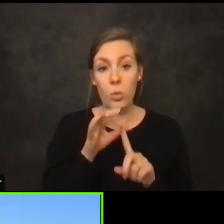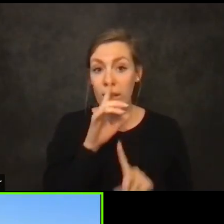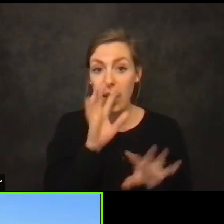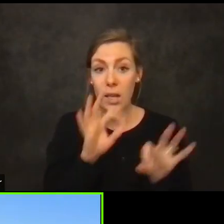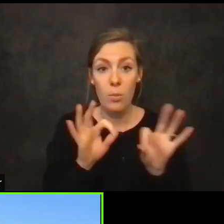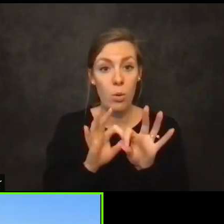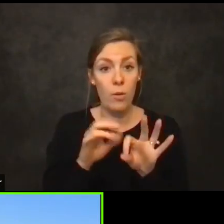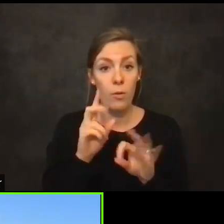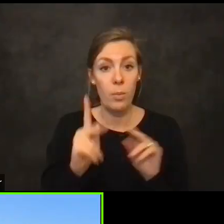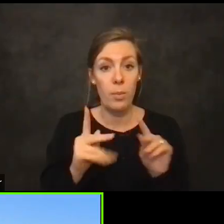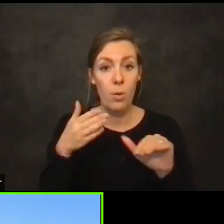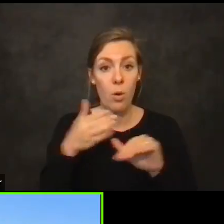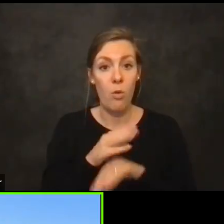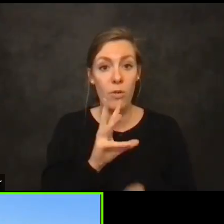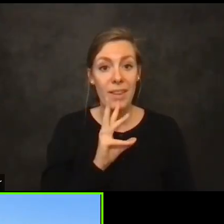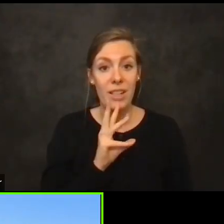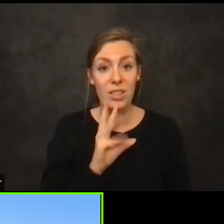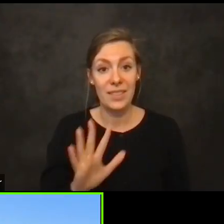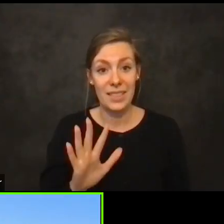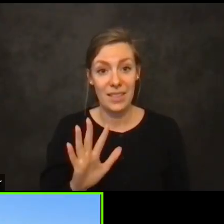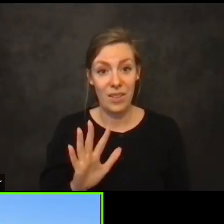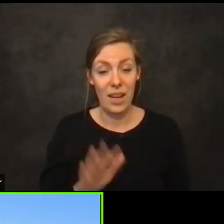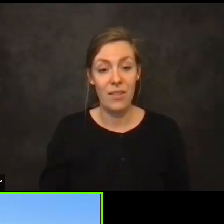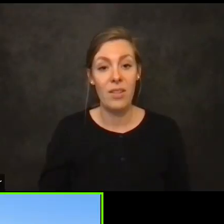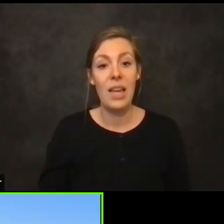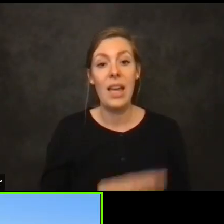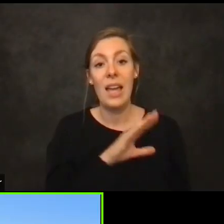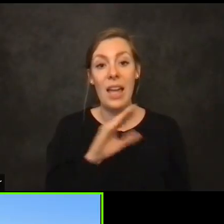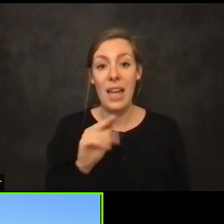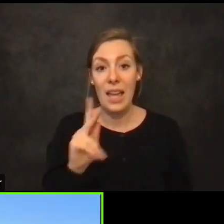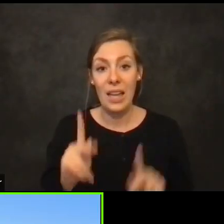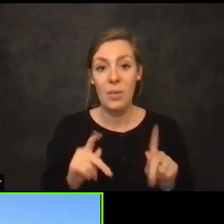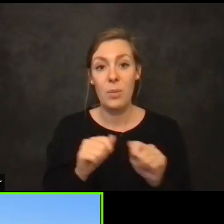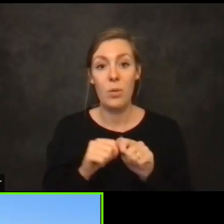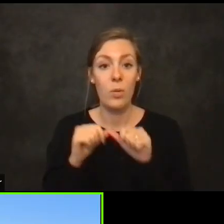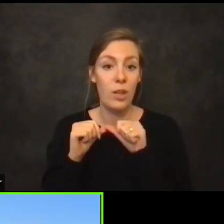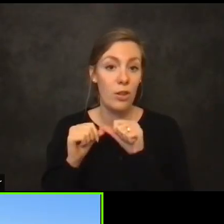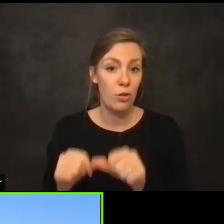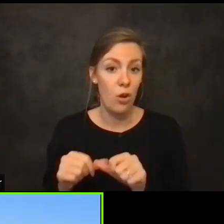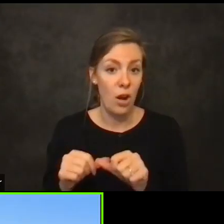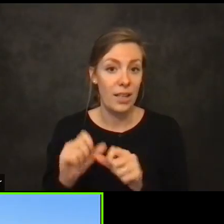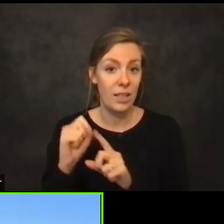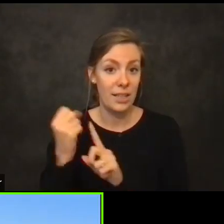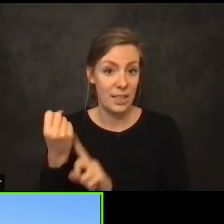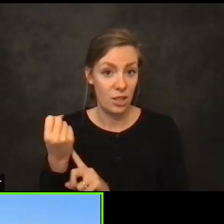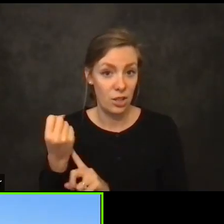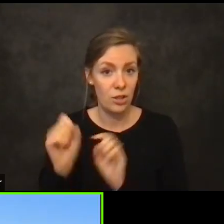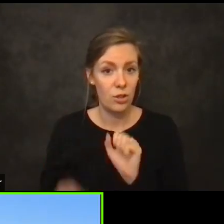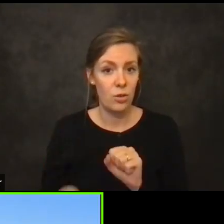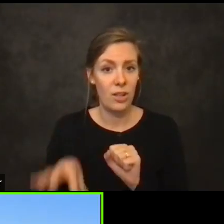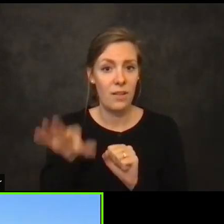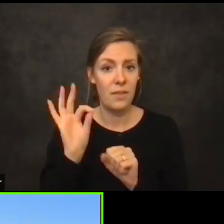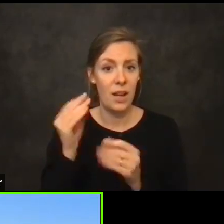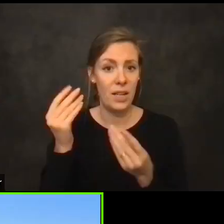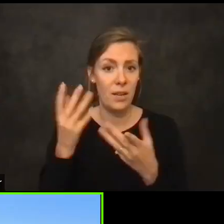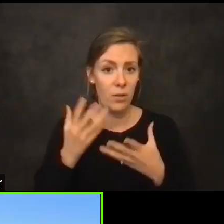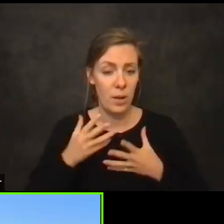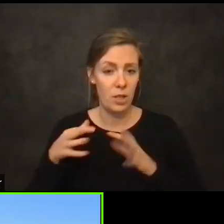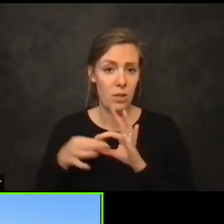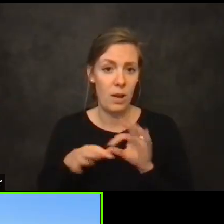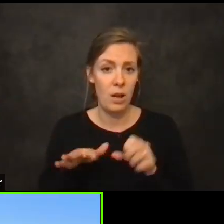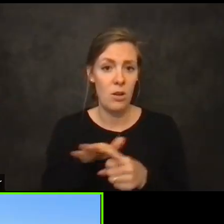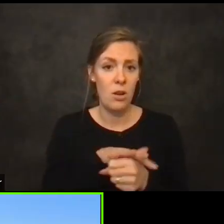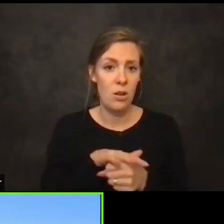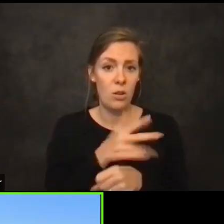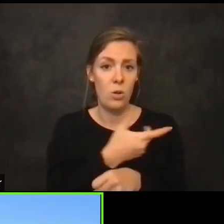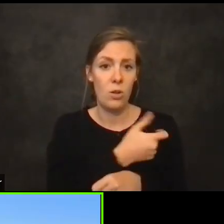who are 65 and older and people with chronic conditions. You can find information about local vaccine clinics and how to